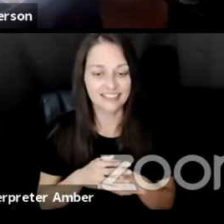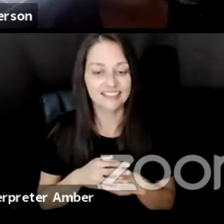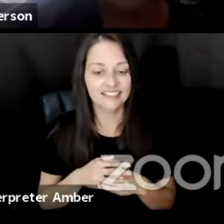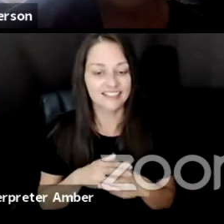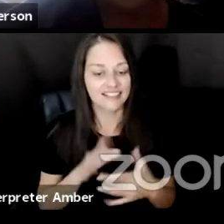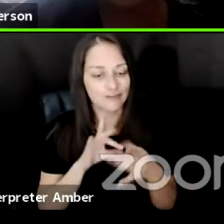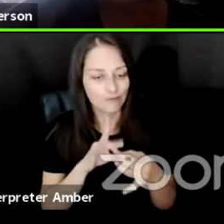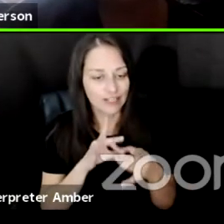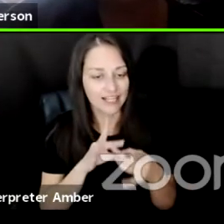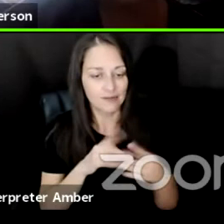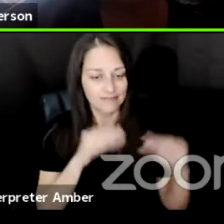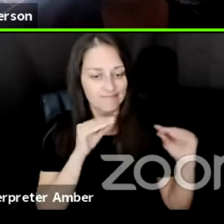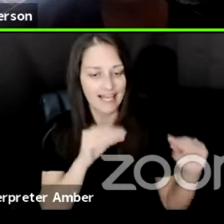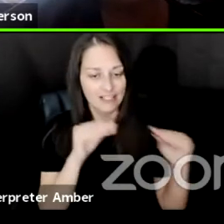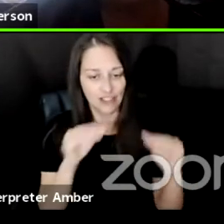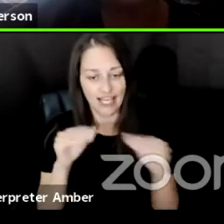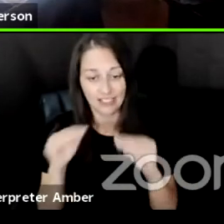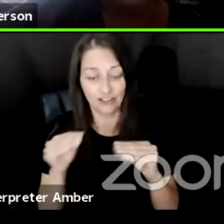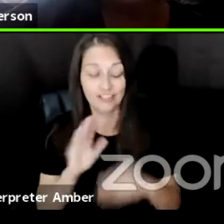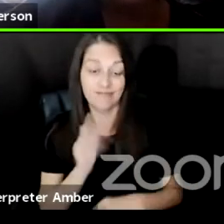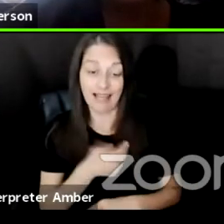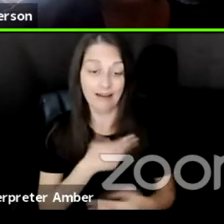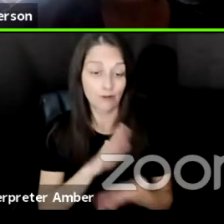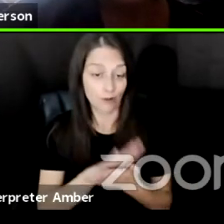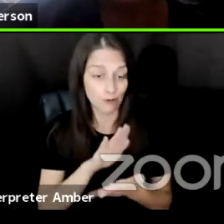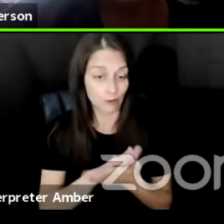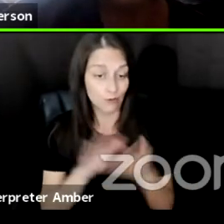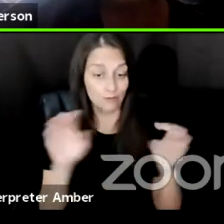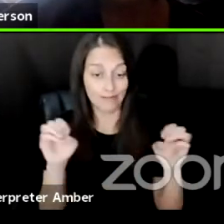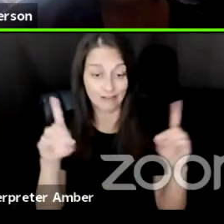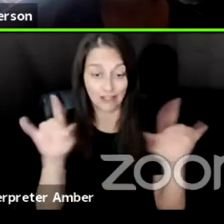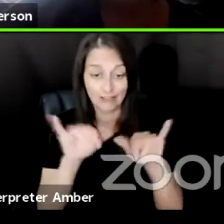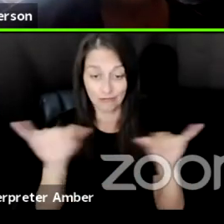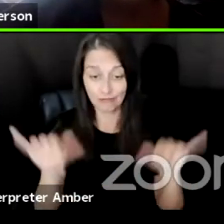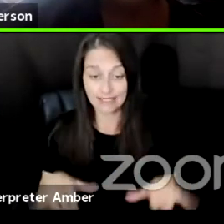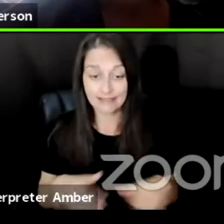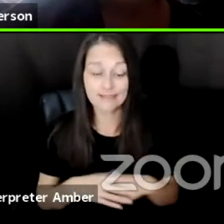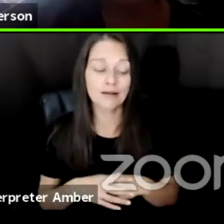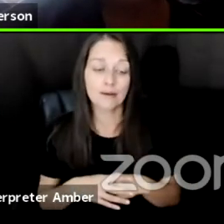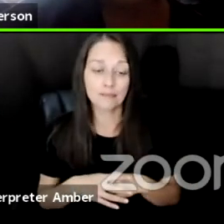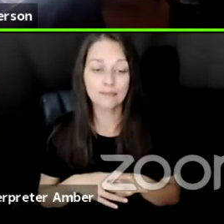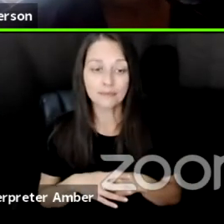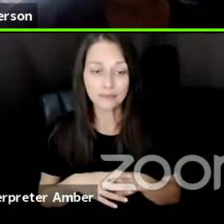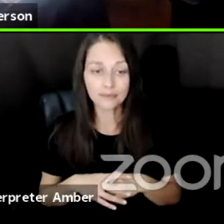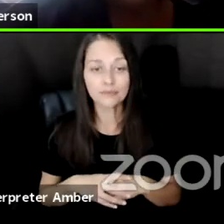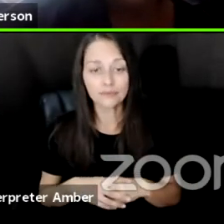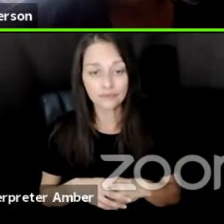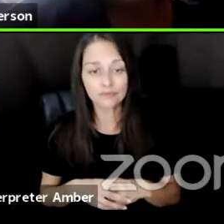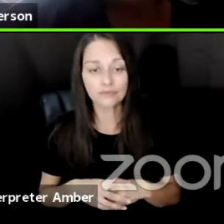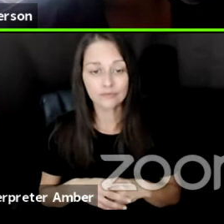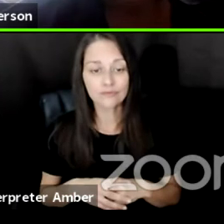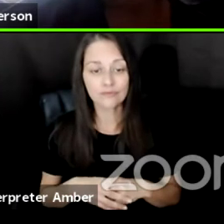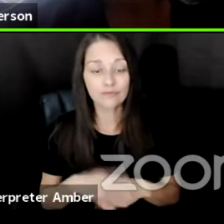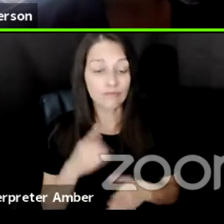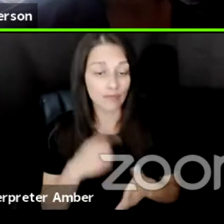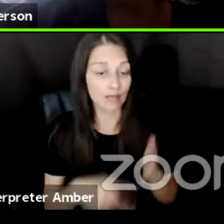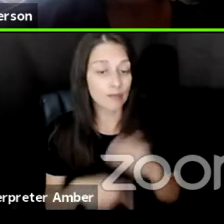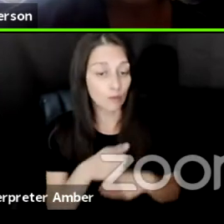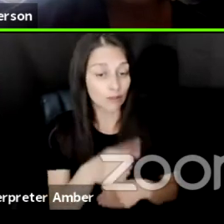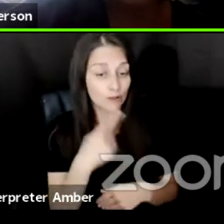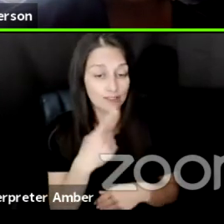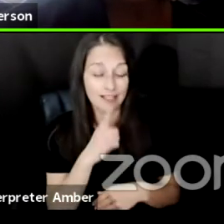education and our educational system. And I think we have to do what you're saying is